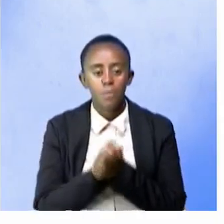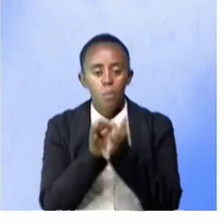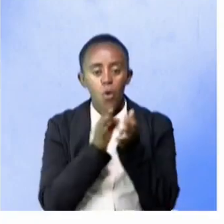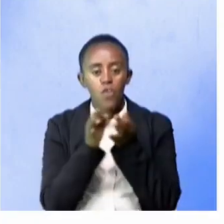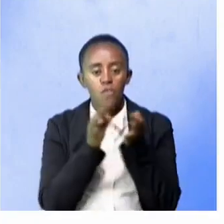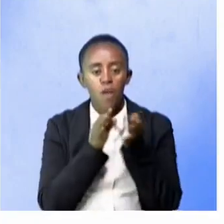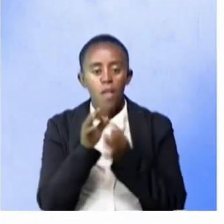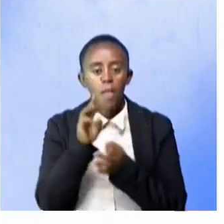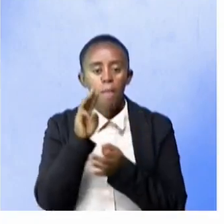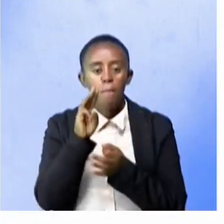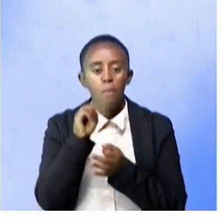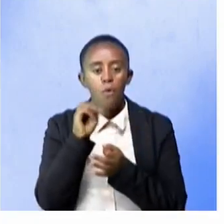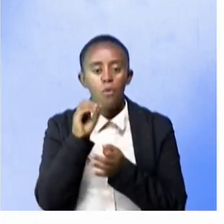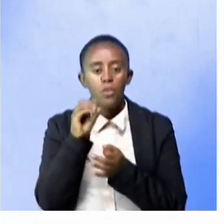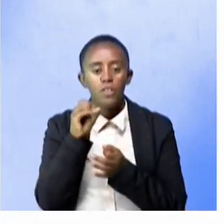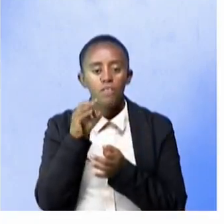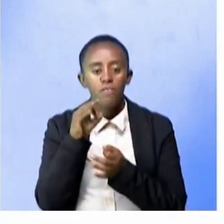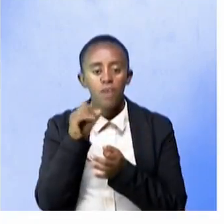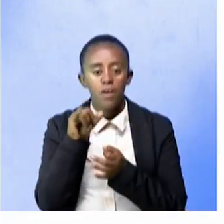modifying